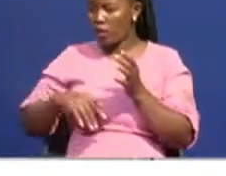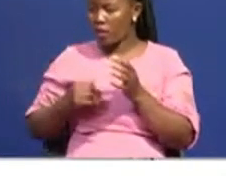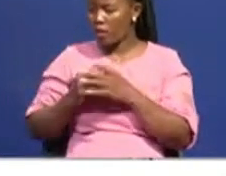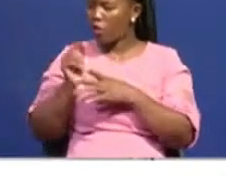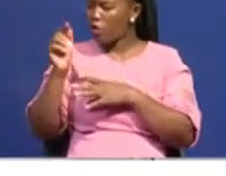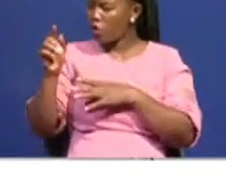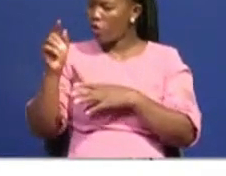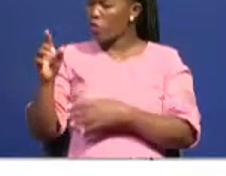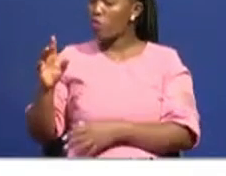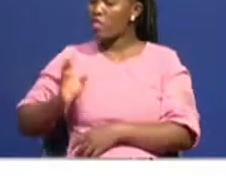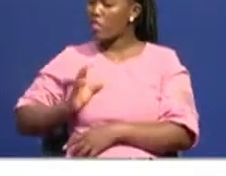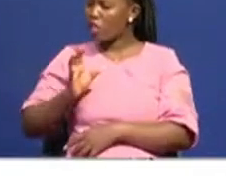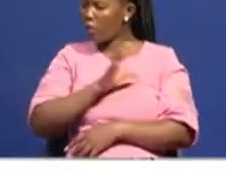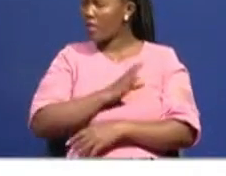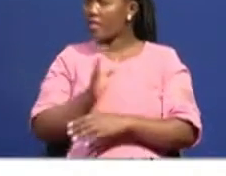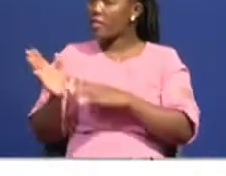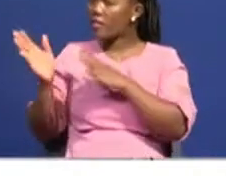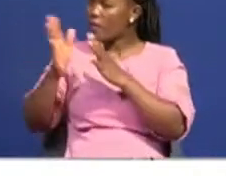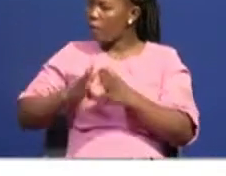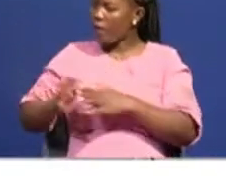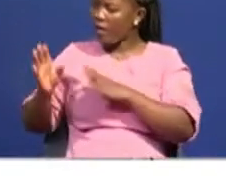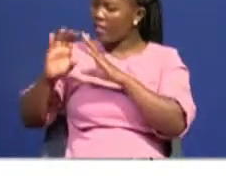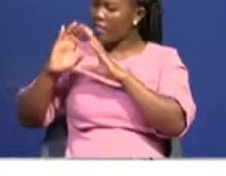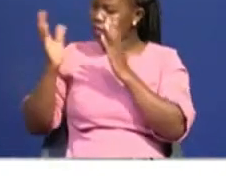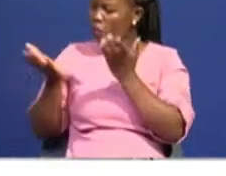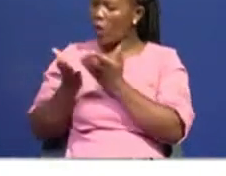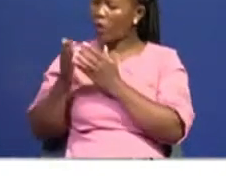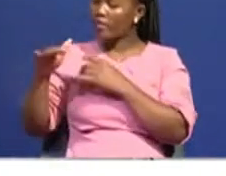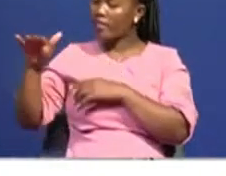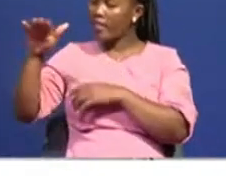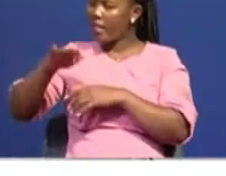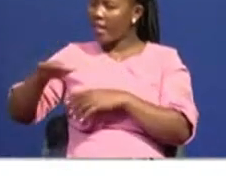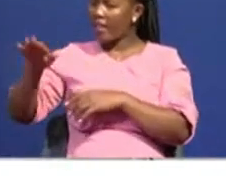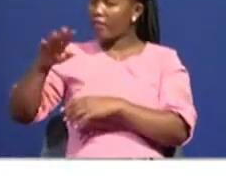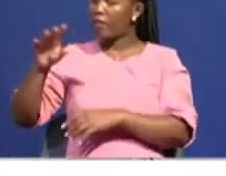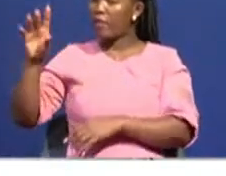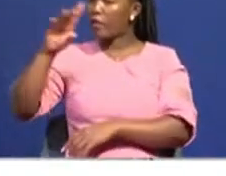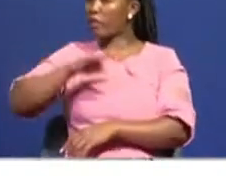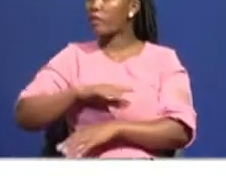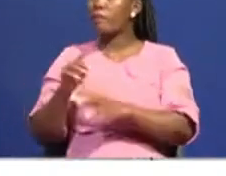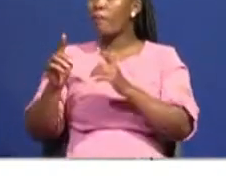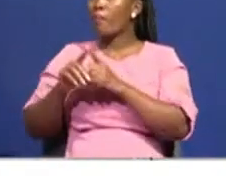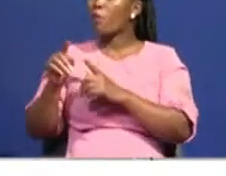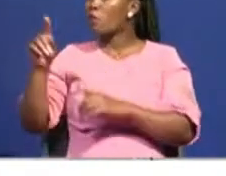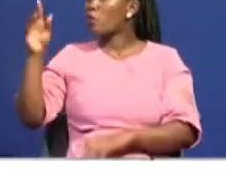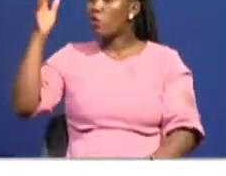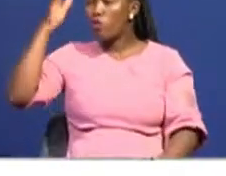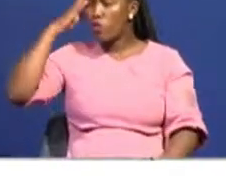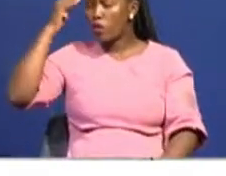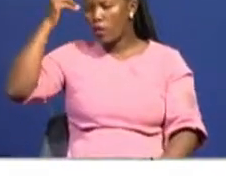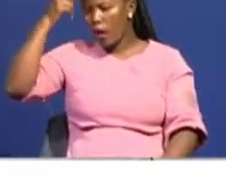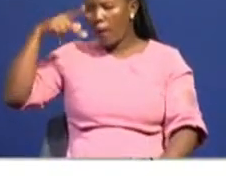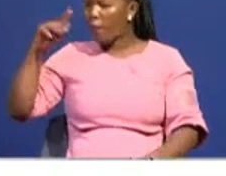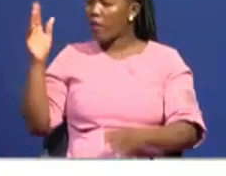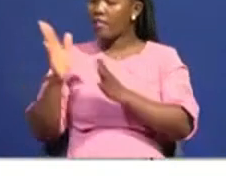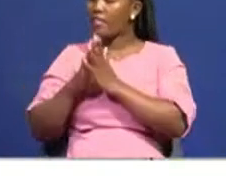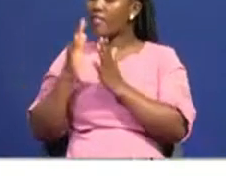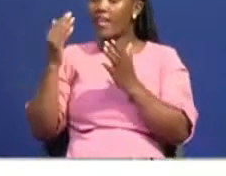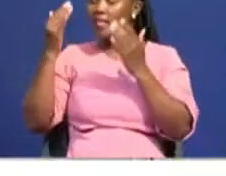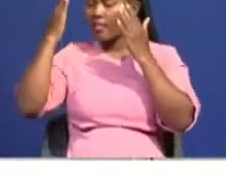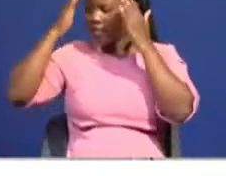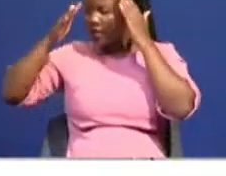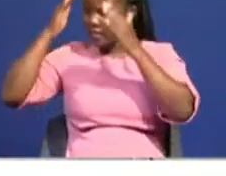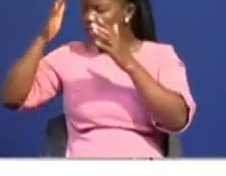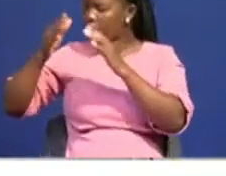Steering Committee that was planning this, the World Environment Day, and probably aware of what policies and initiatives need to be taken